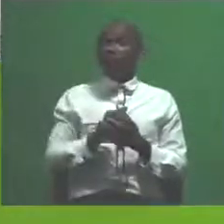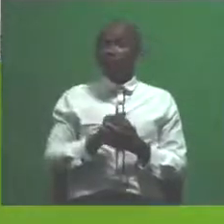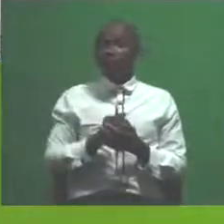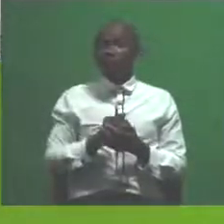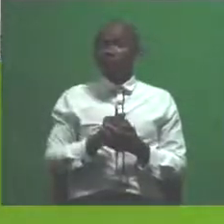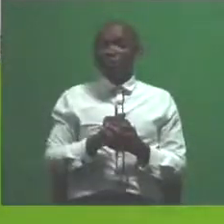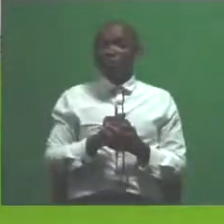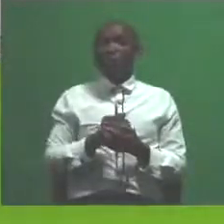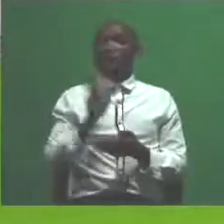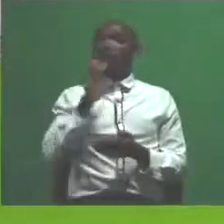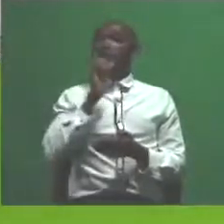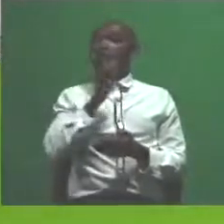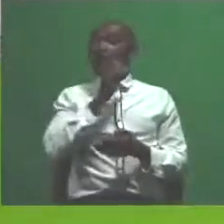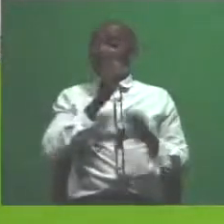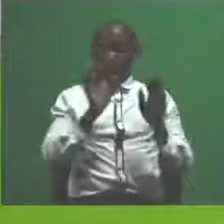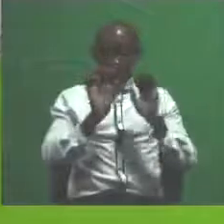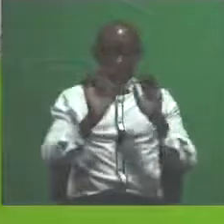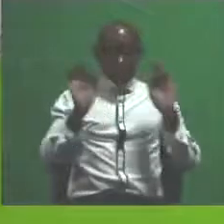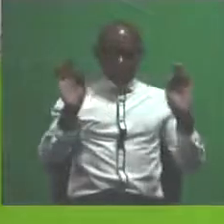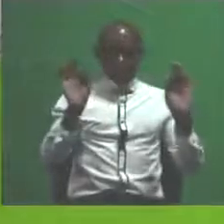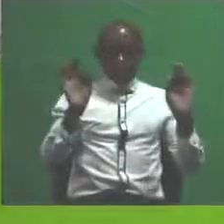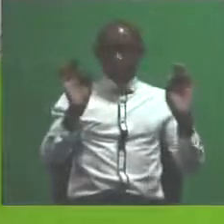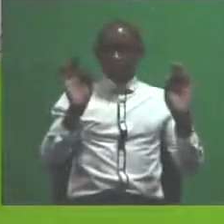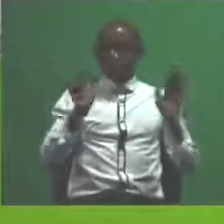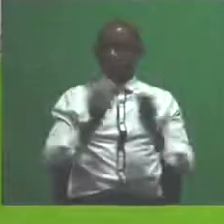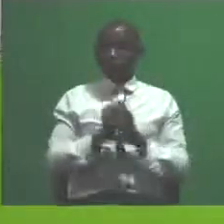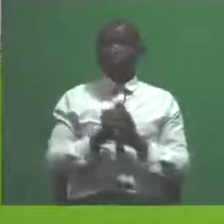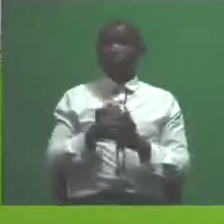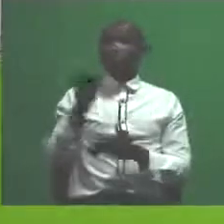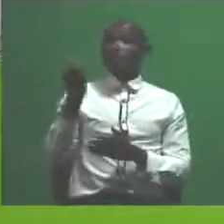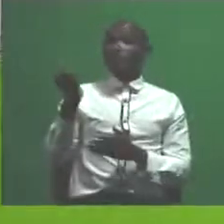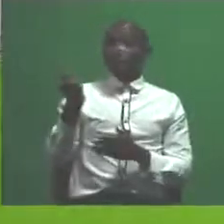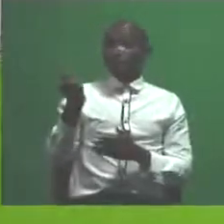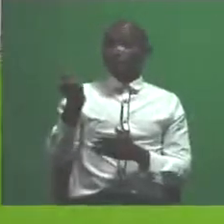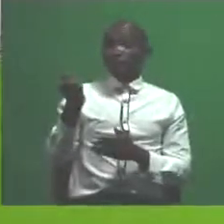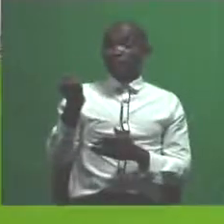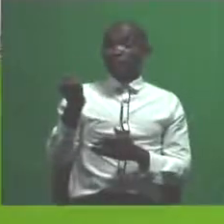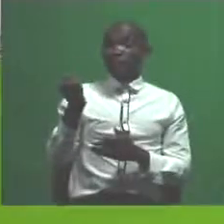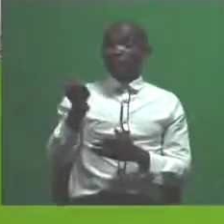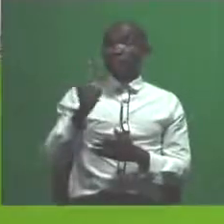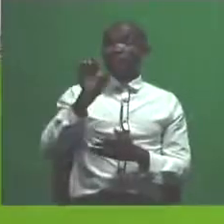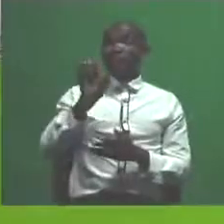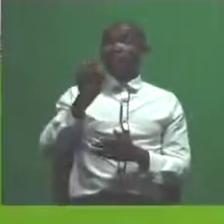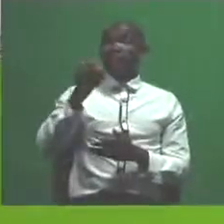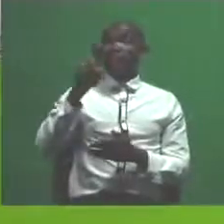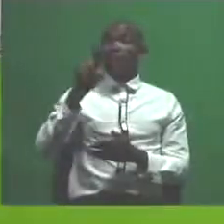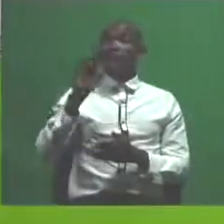Oh, good. Thank you very much. This is an